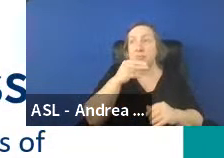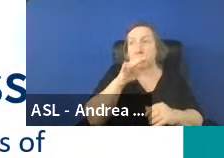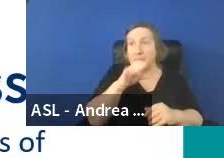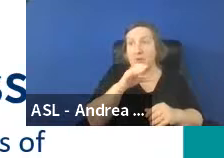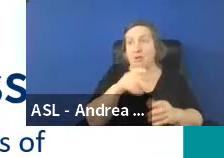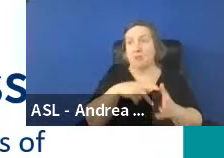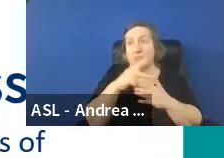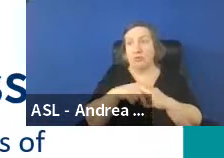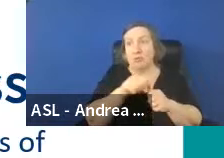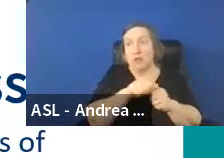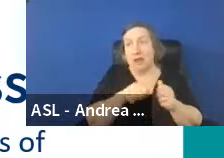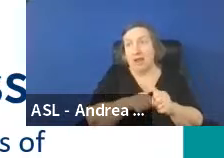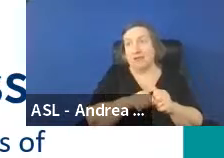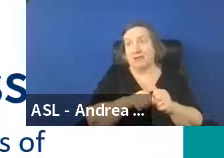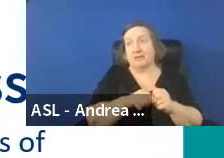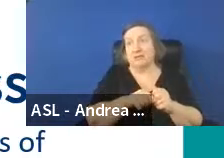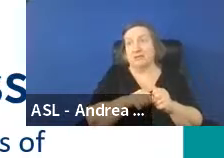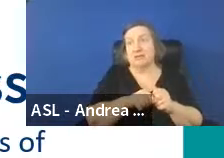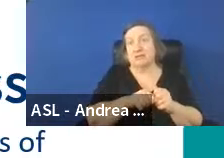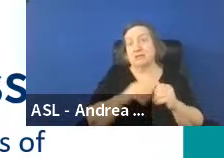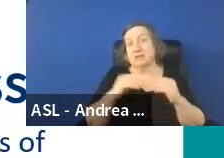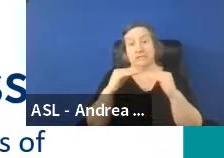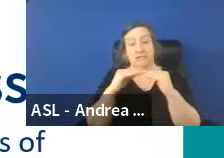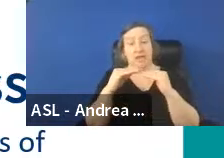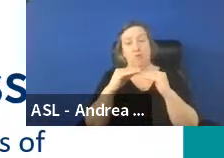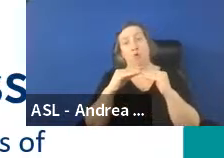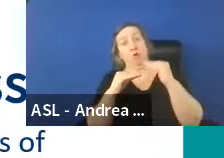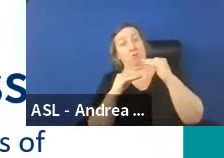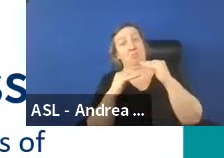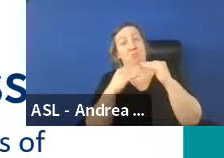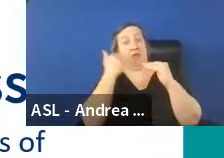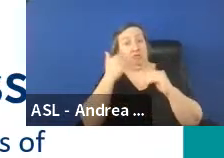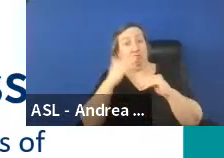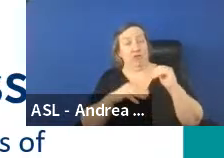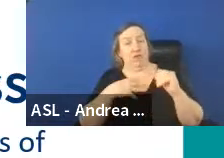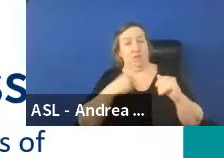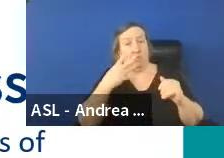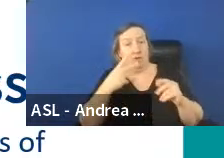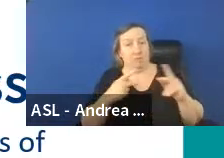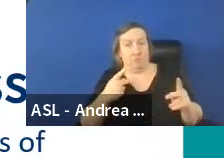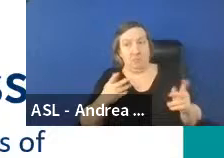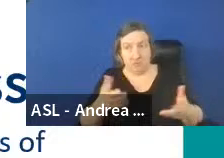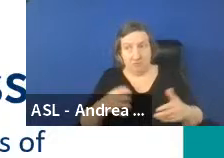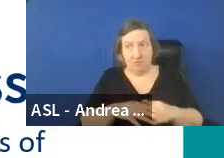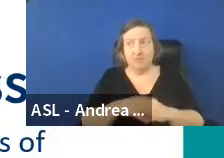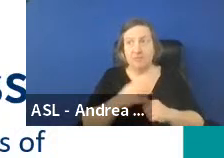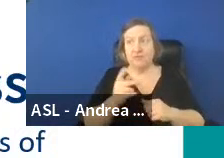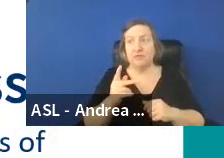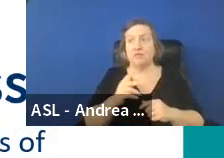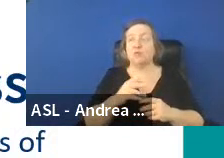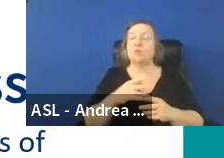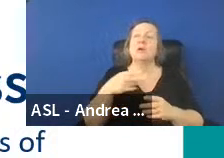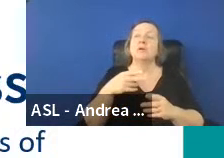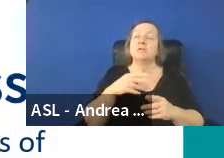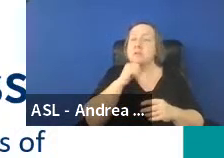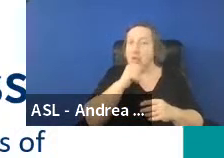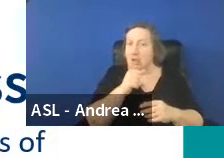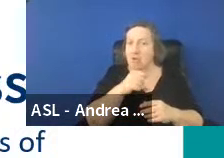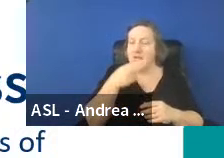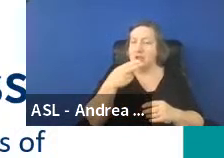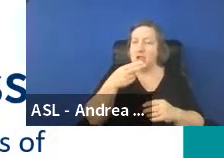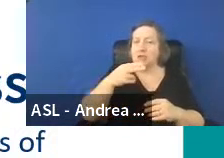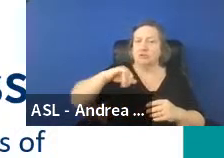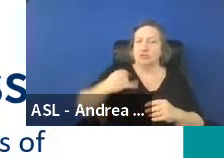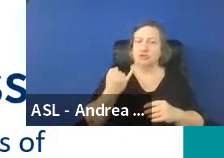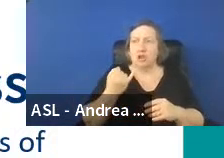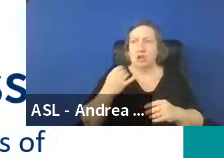much as or even more than white residents. But there are a few exceptions. H, J, and M, it's actually